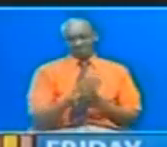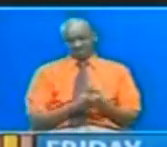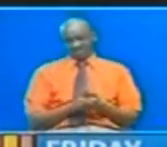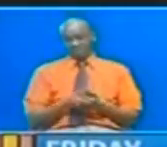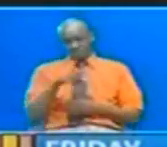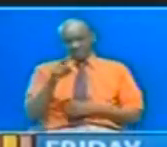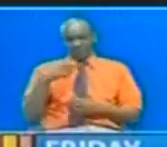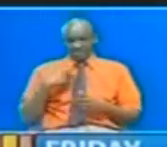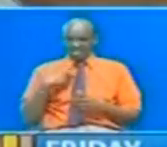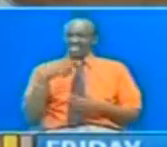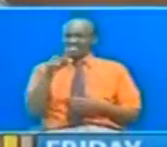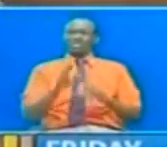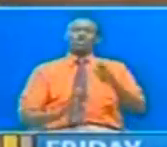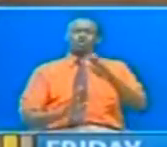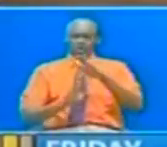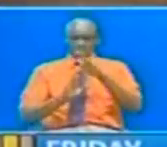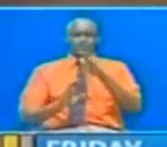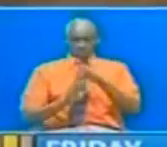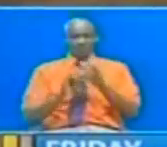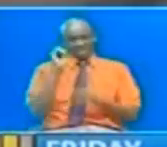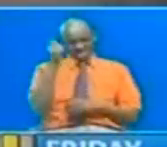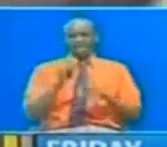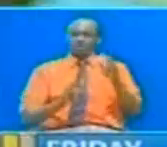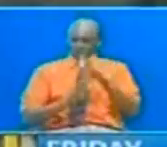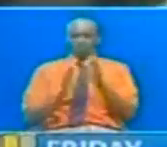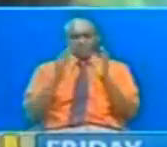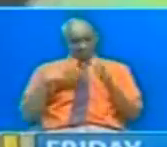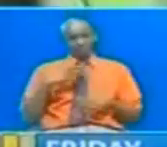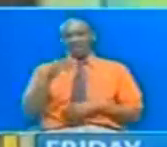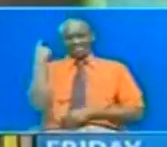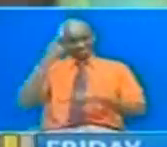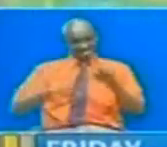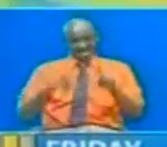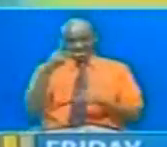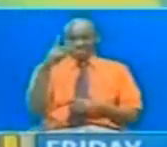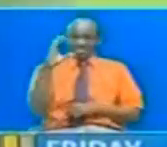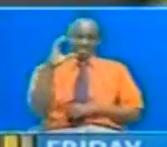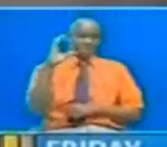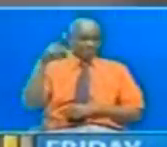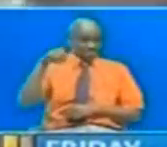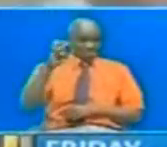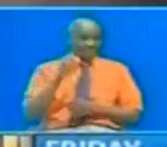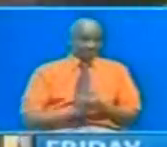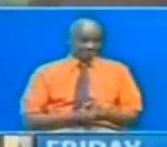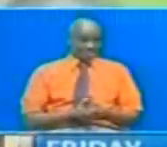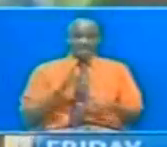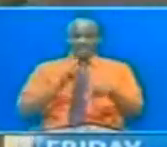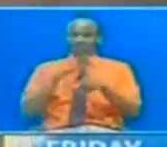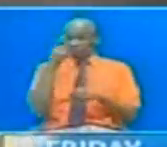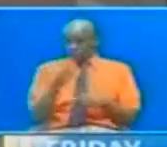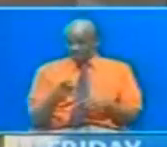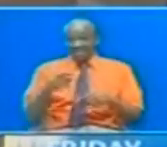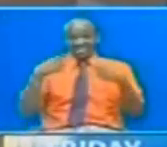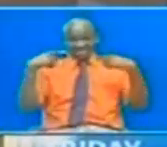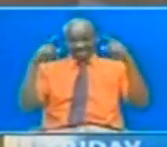to become one of Changamwe's and indeed one of Kenya's top candidates in last year's examinations. And as they say, success